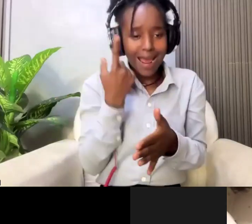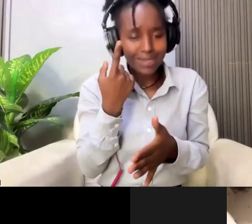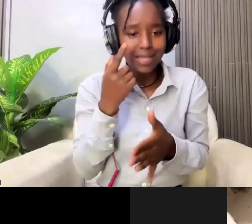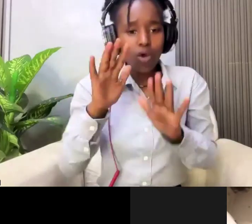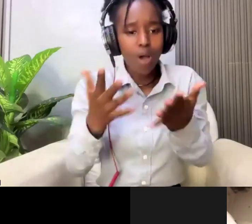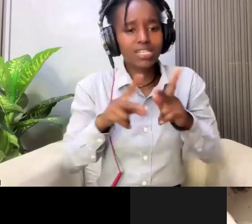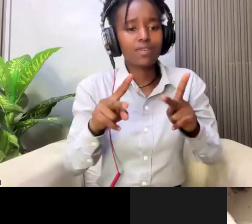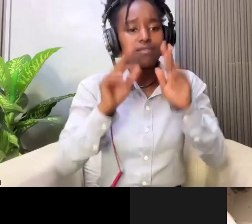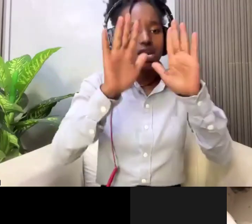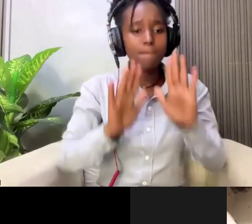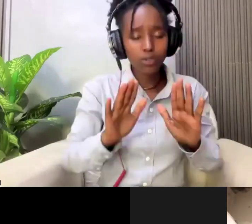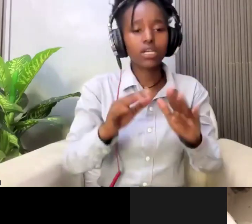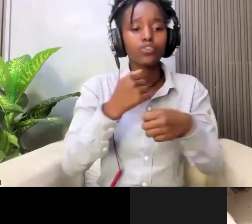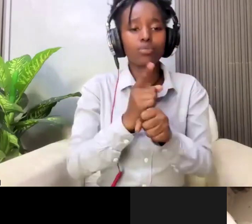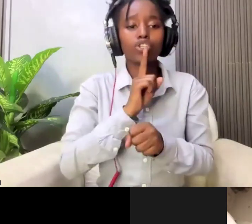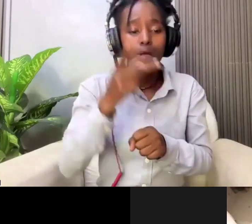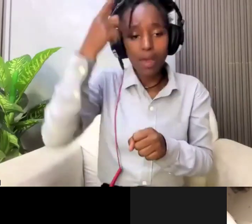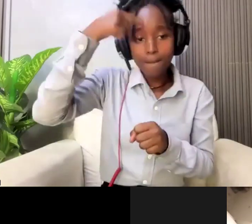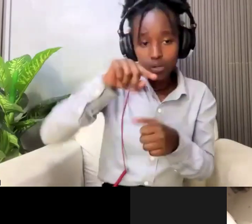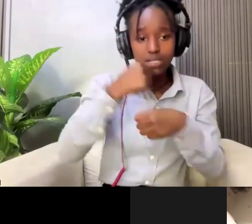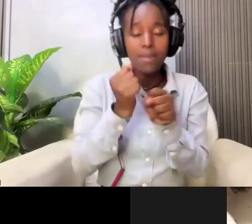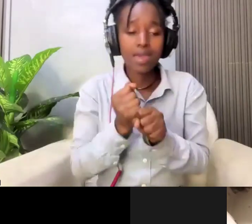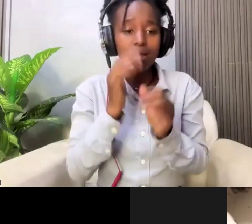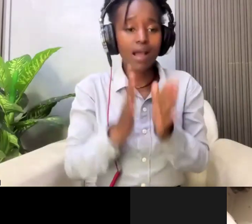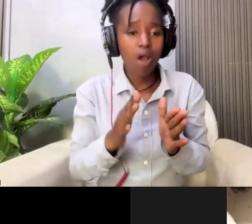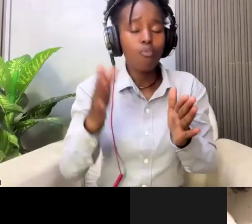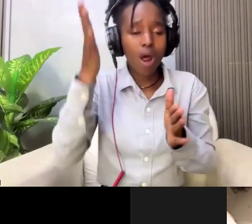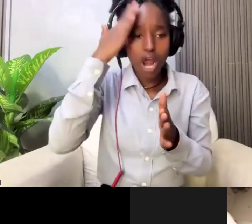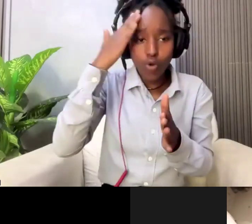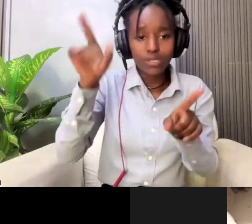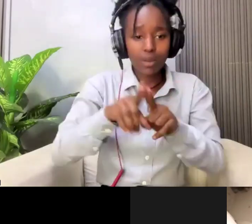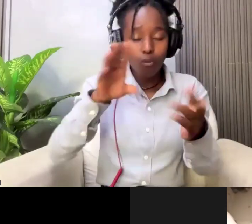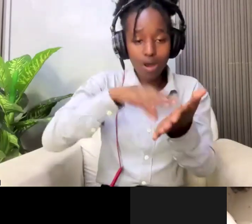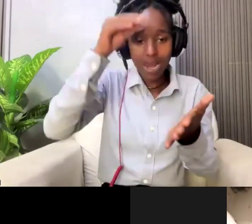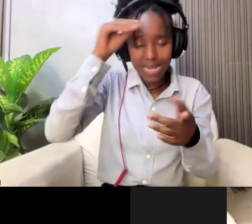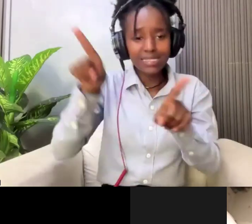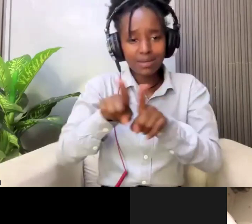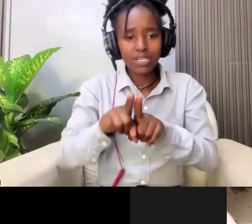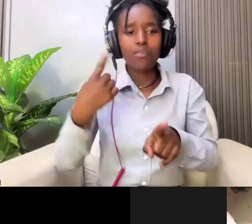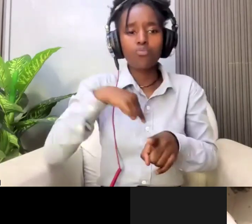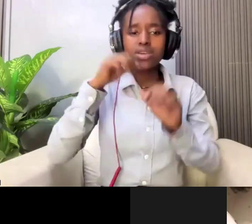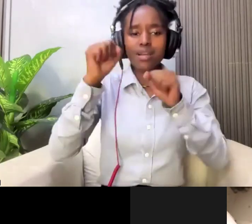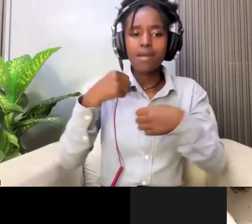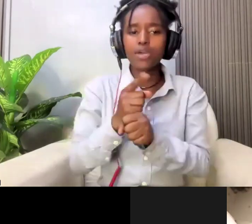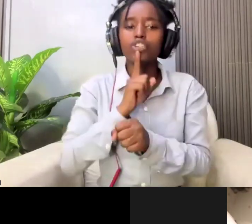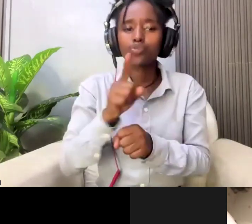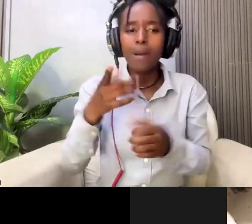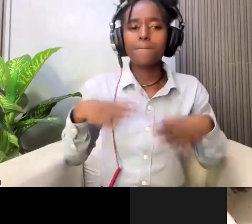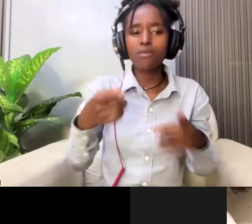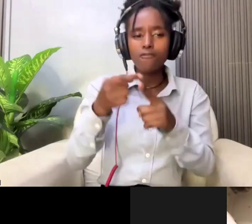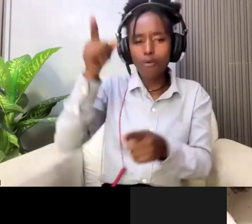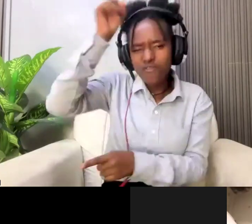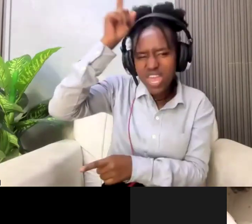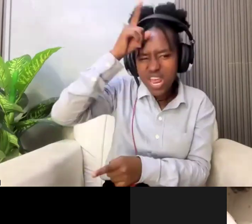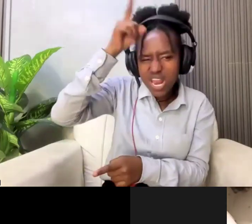let's come up with ways to ensure that this information cascades down to the person who is in a rural area who